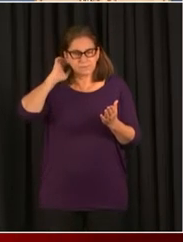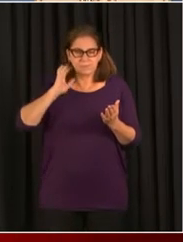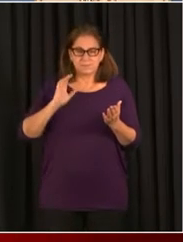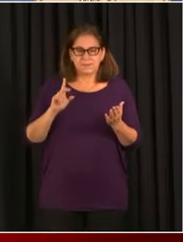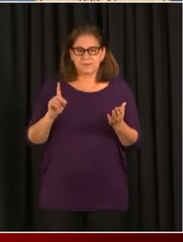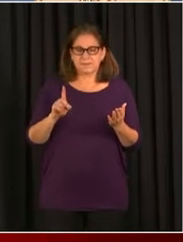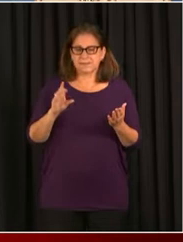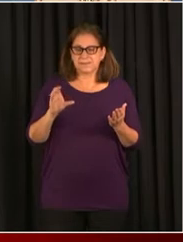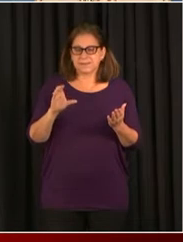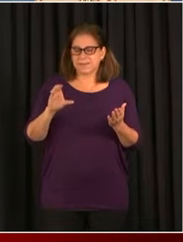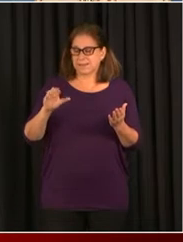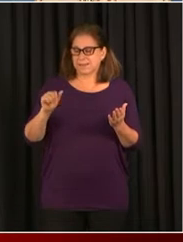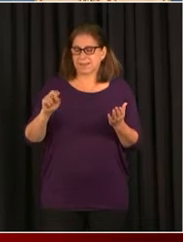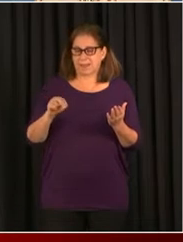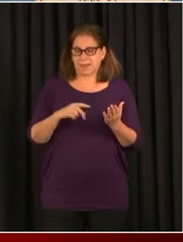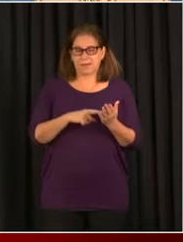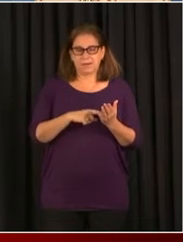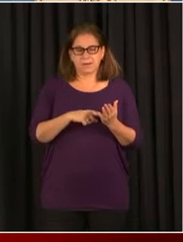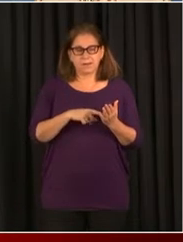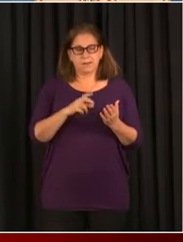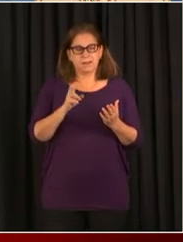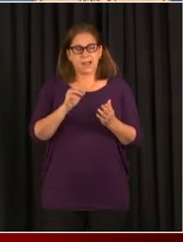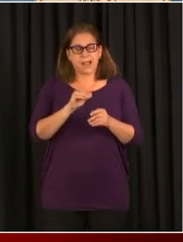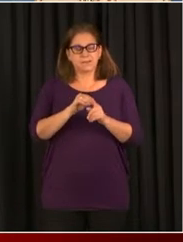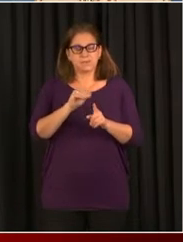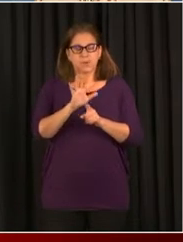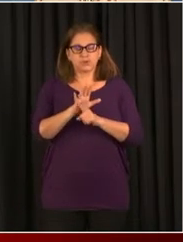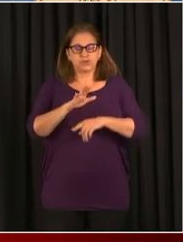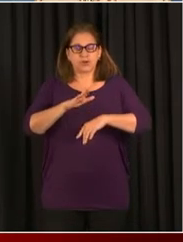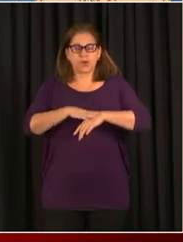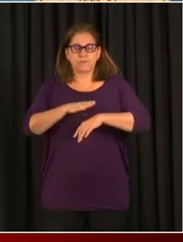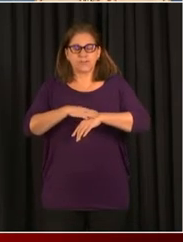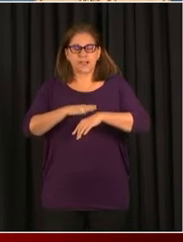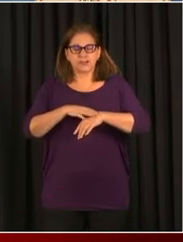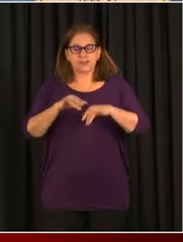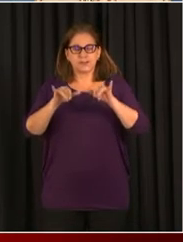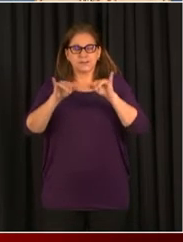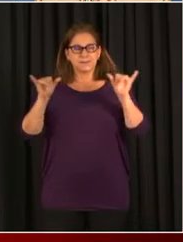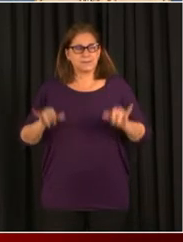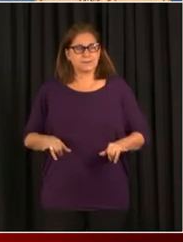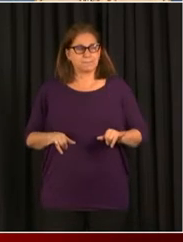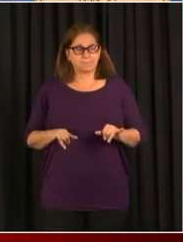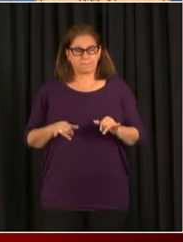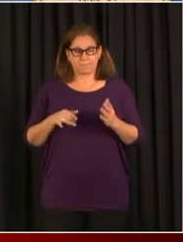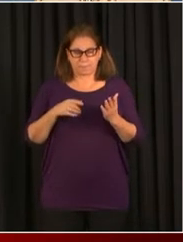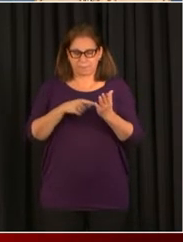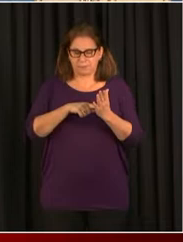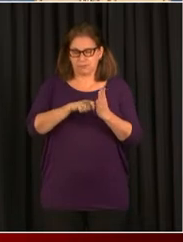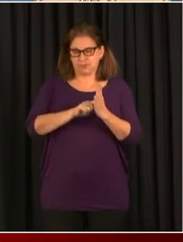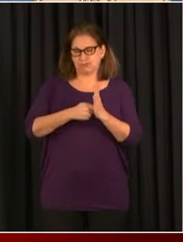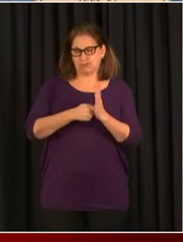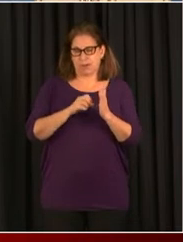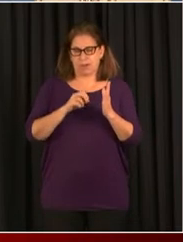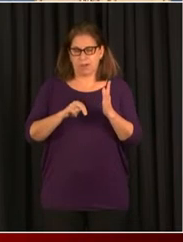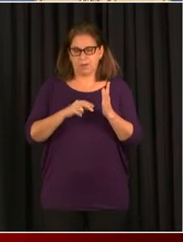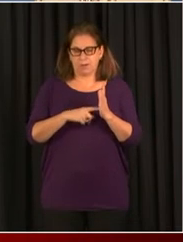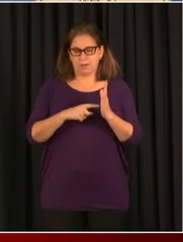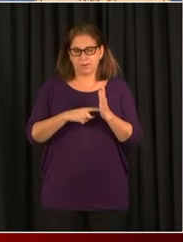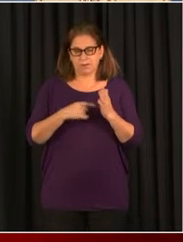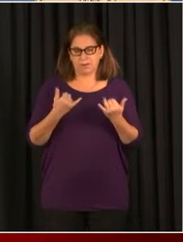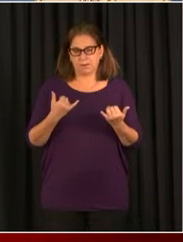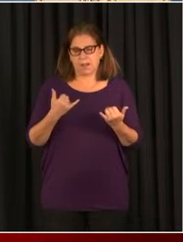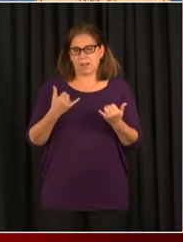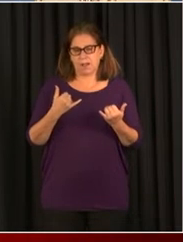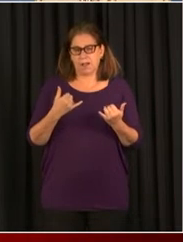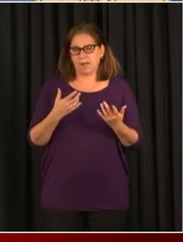notification app that is on your mobile phones. And Dr. Nesbitt will have a little bit more to say about that as